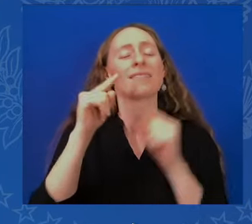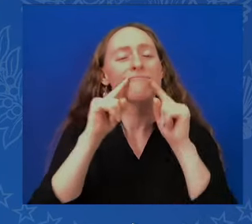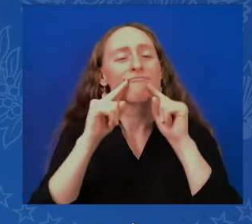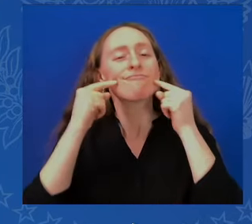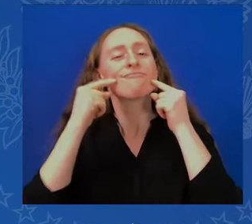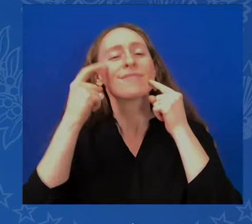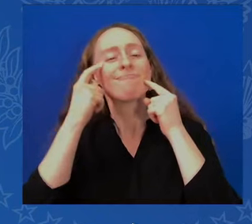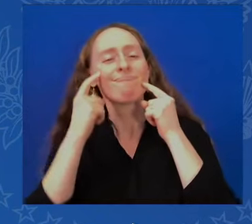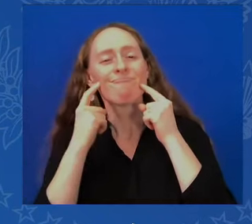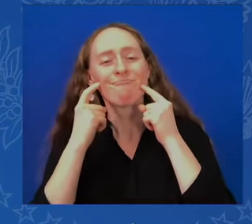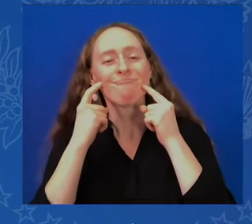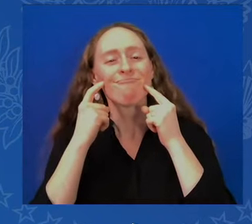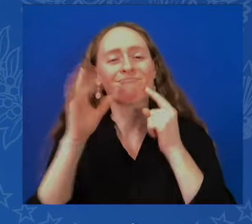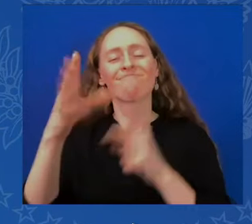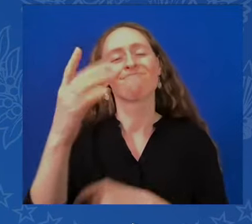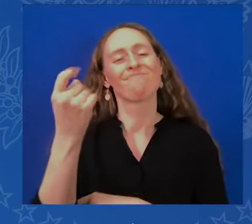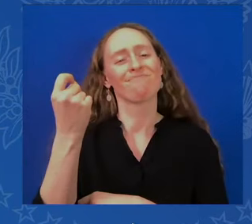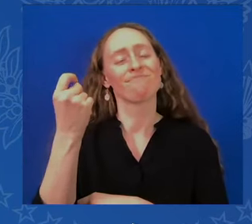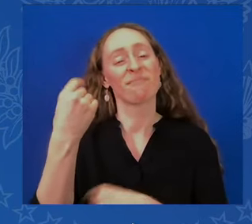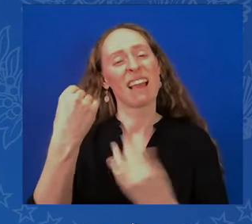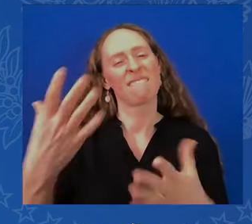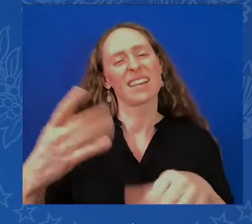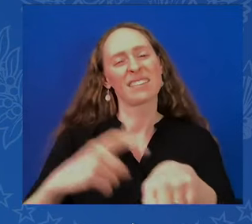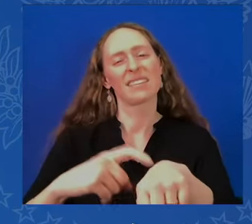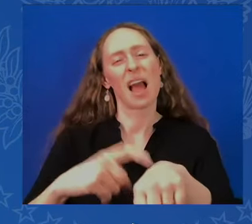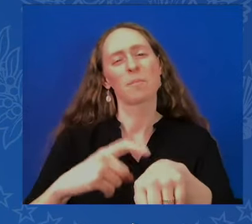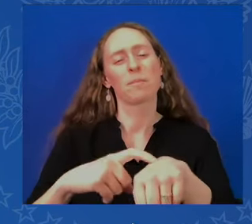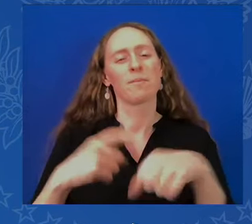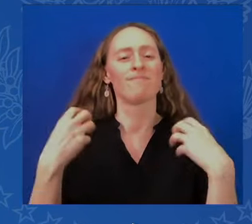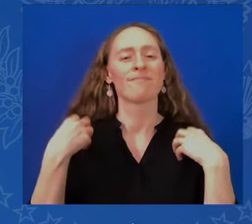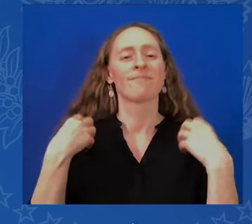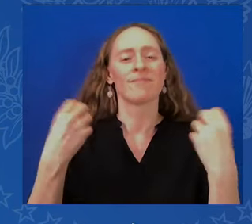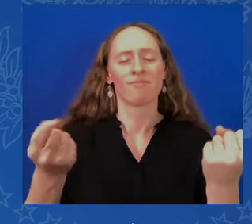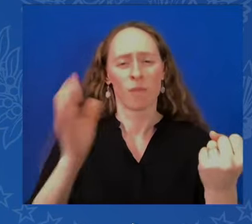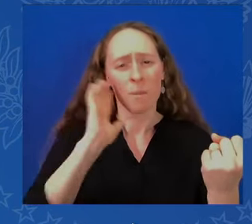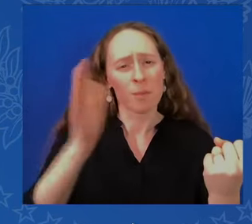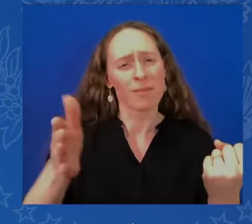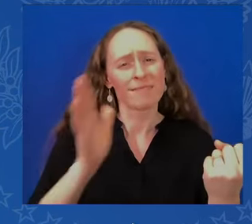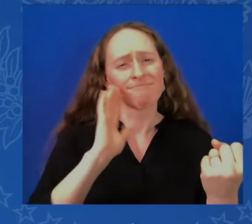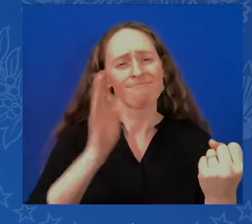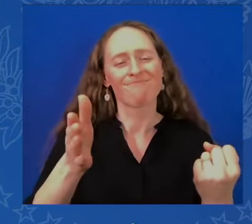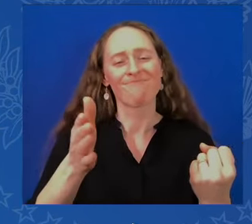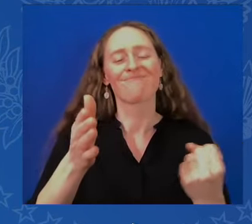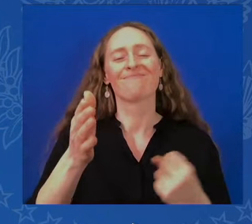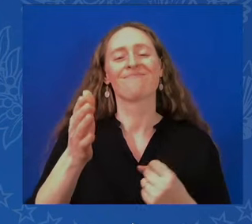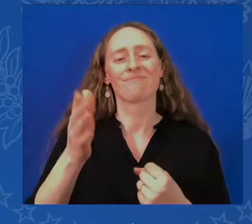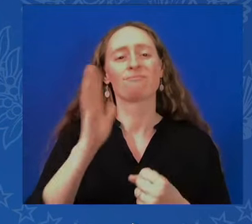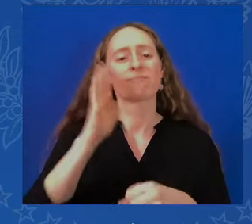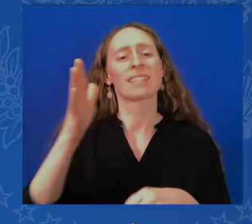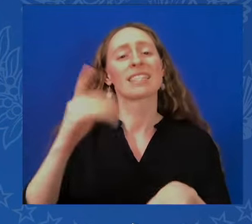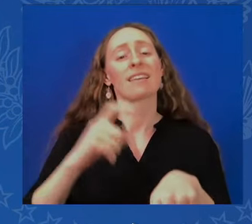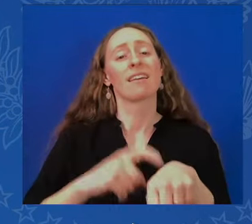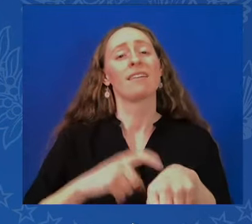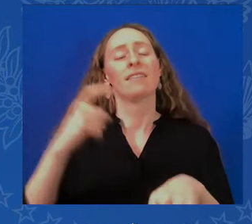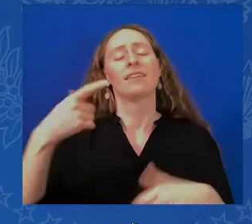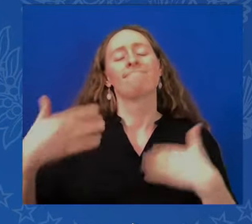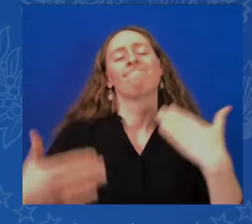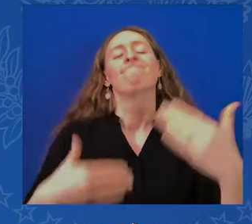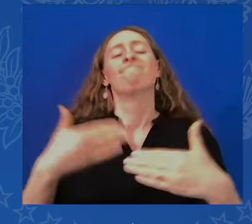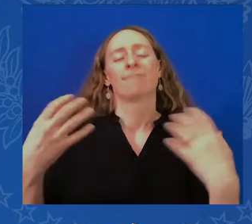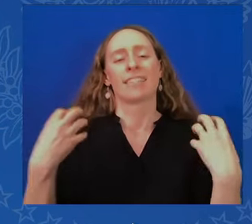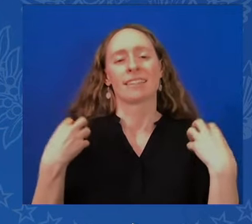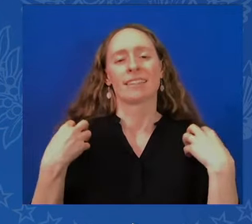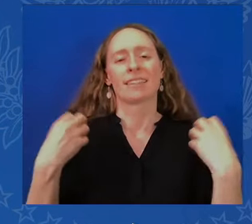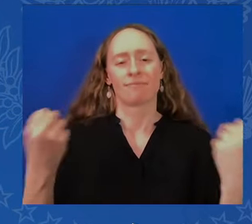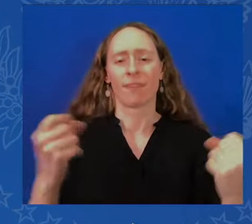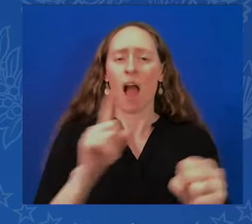And that's when you know you're going to be able to make it. I promise you it will come. And our prayers for you is that time